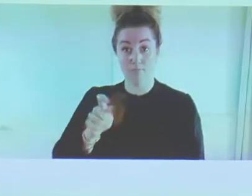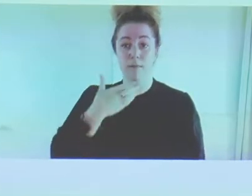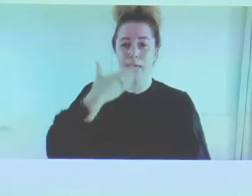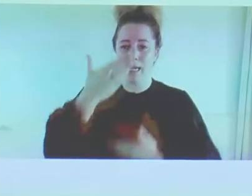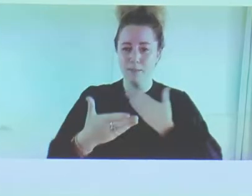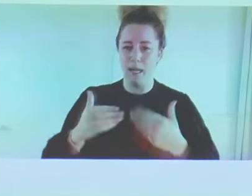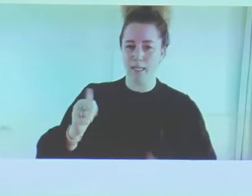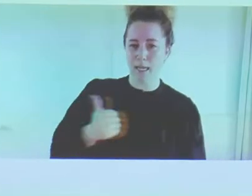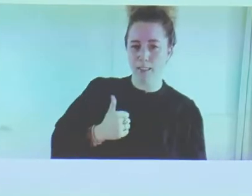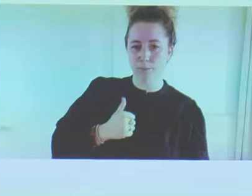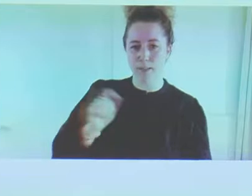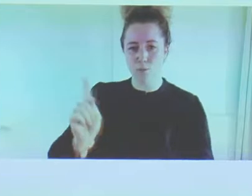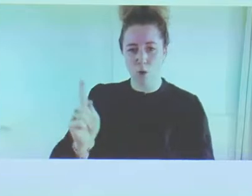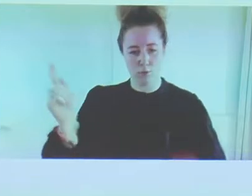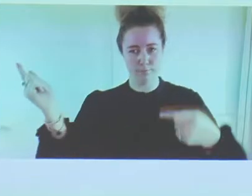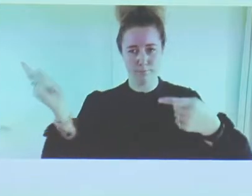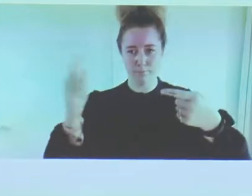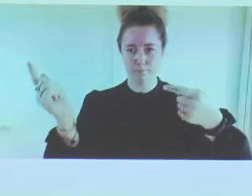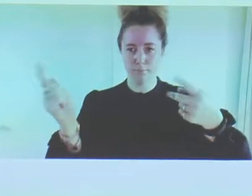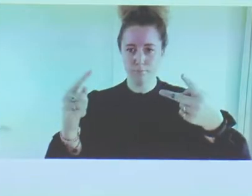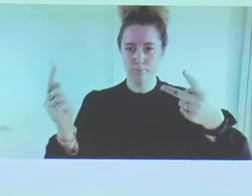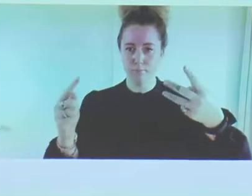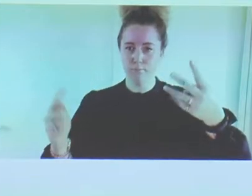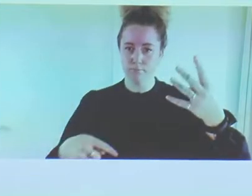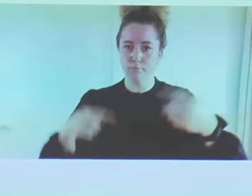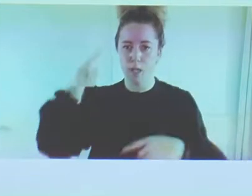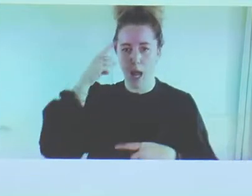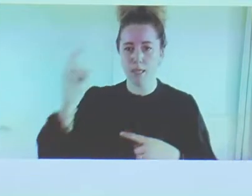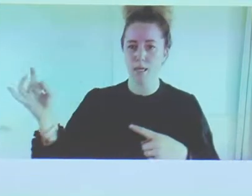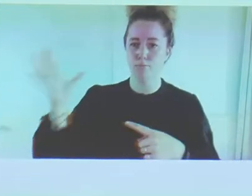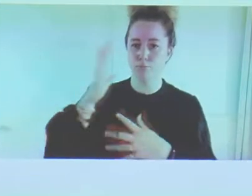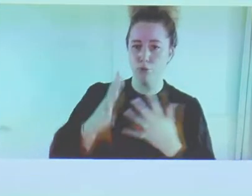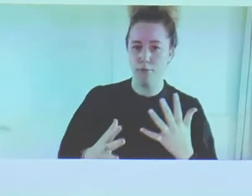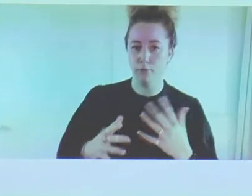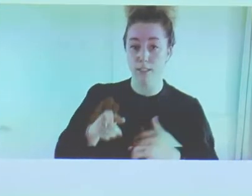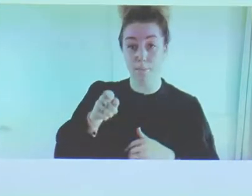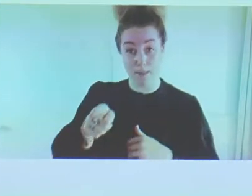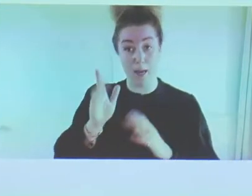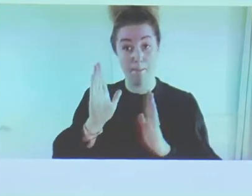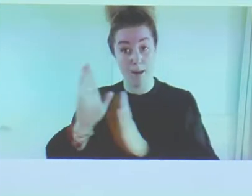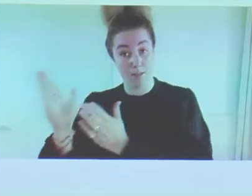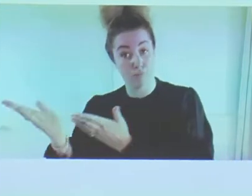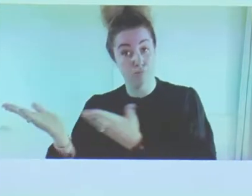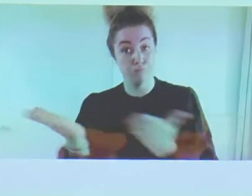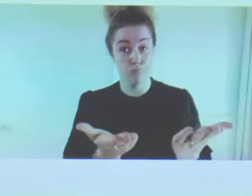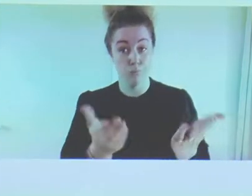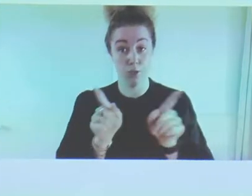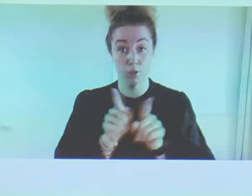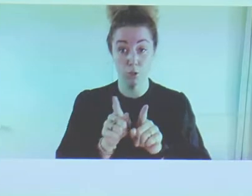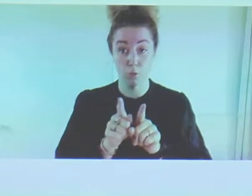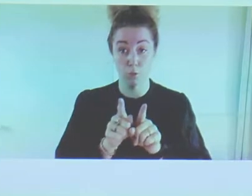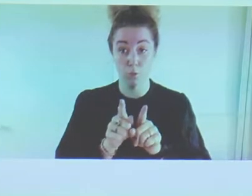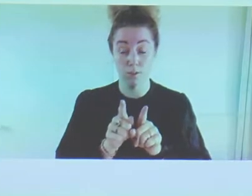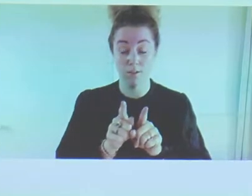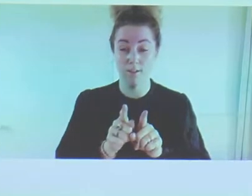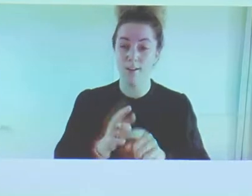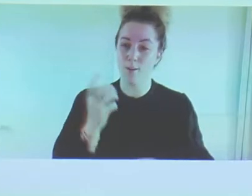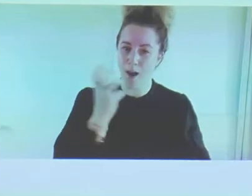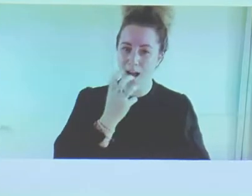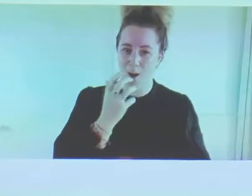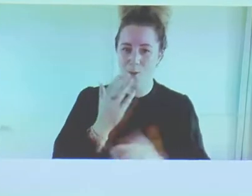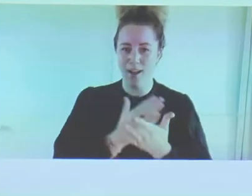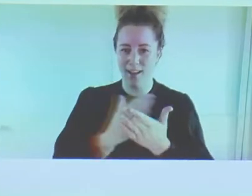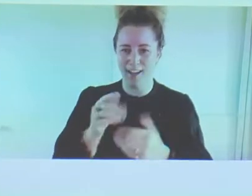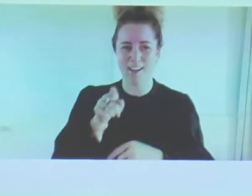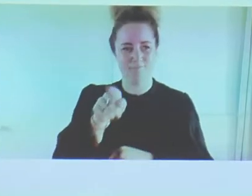and the areas that I deem to be priority but they have to deliver on that and I think it's been very clear that